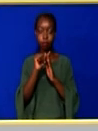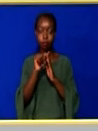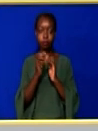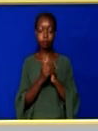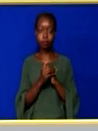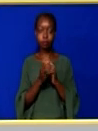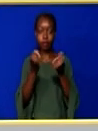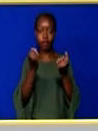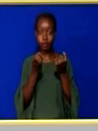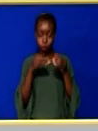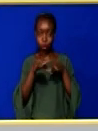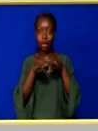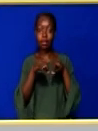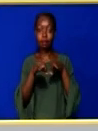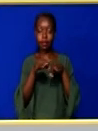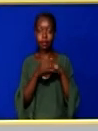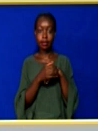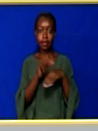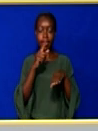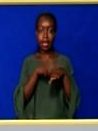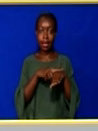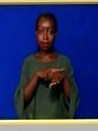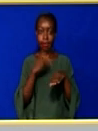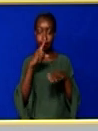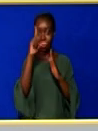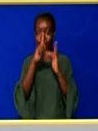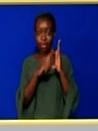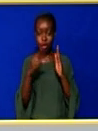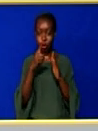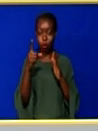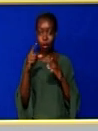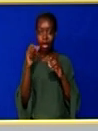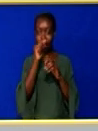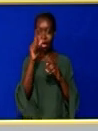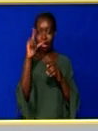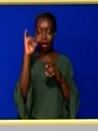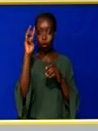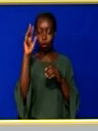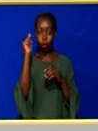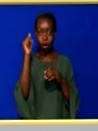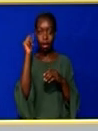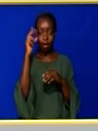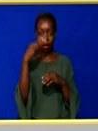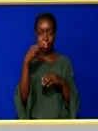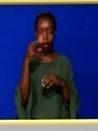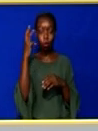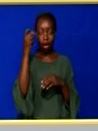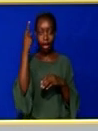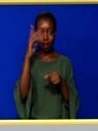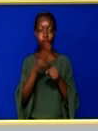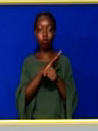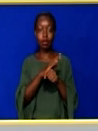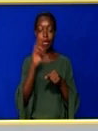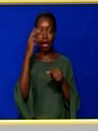Yes, we need to define it. So by the time you'll be living here, you as a Lewa, you are well equipped with this stuff. I'm waiting for that. Yes. The